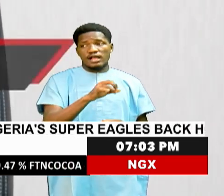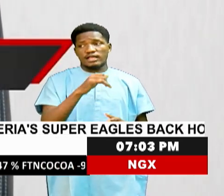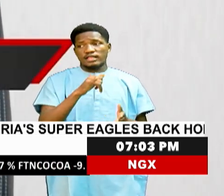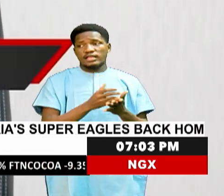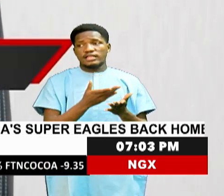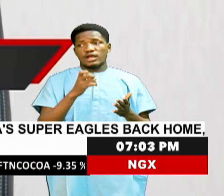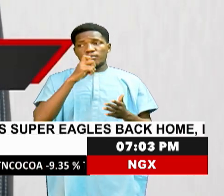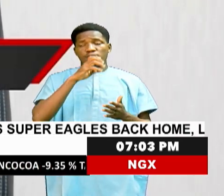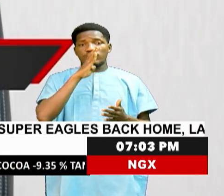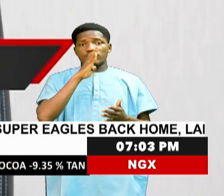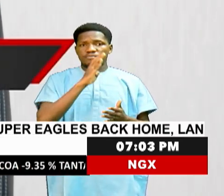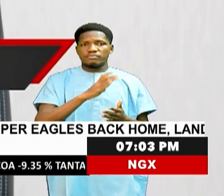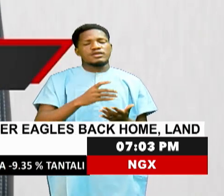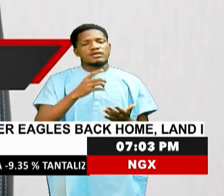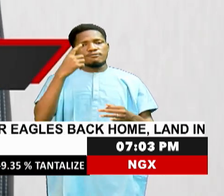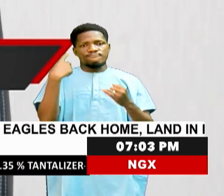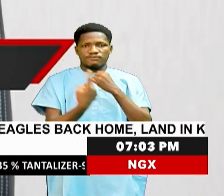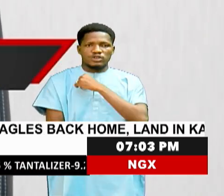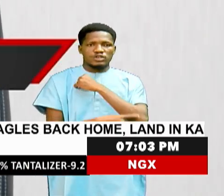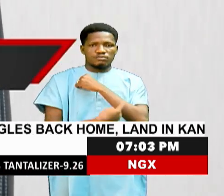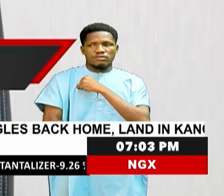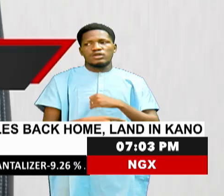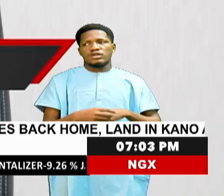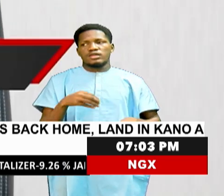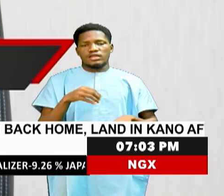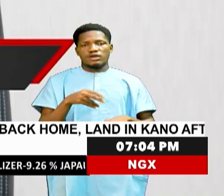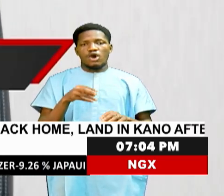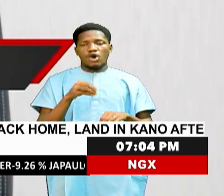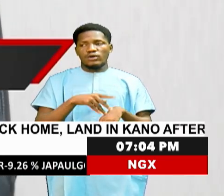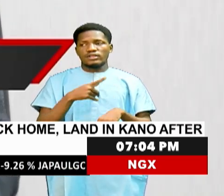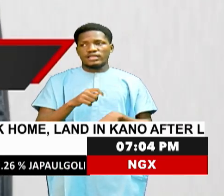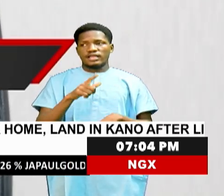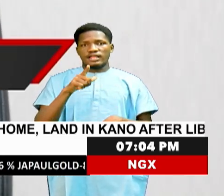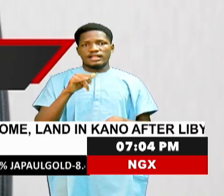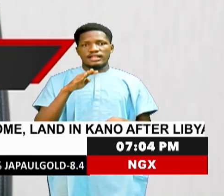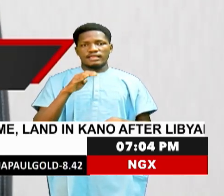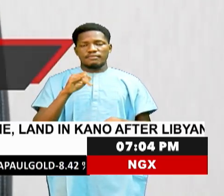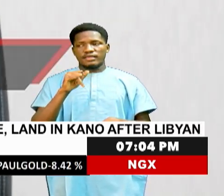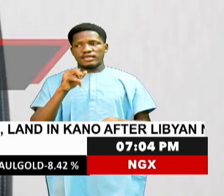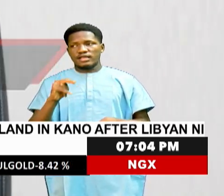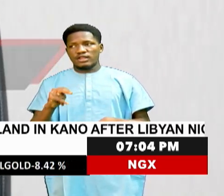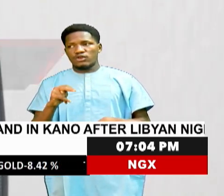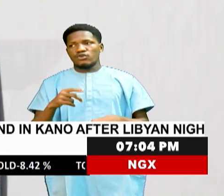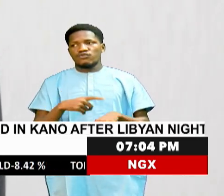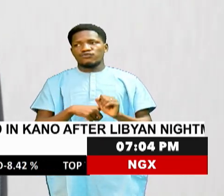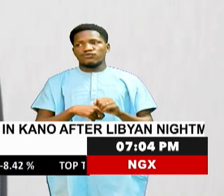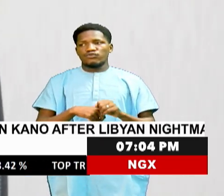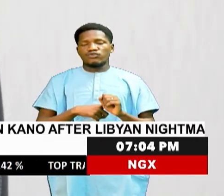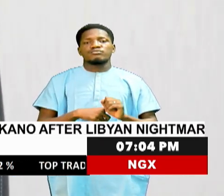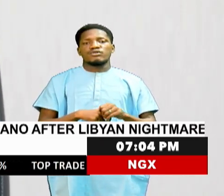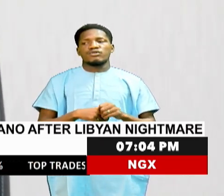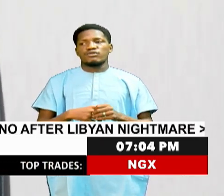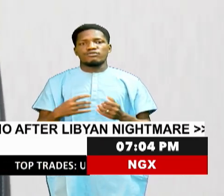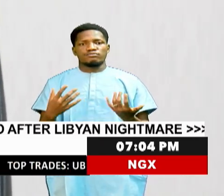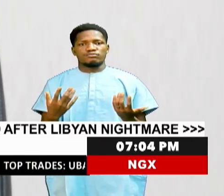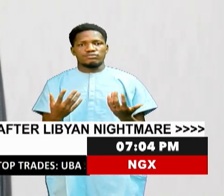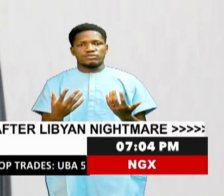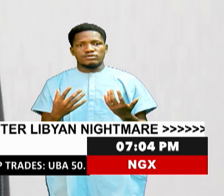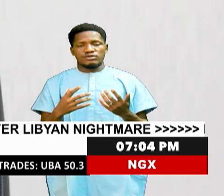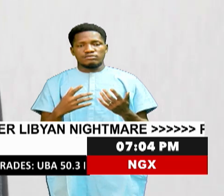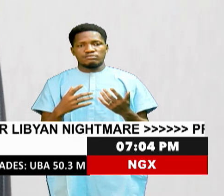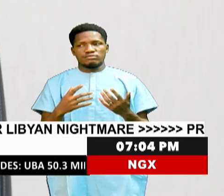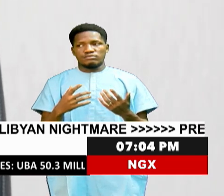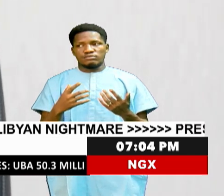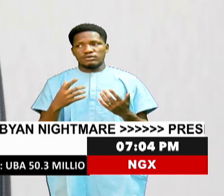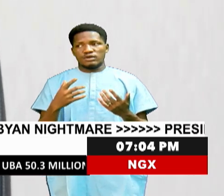upon, you know, the Libyan Football Federation. And you cannot achieve that consequence by insisting that the match goes ahead. I mean, otherwise, you create a